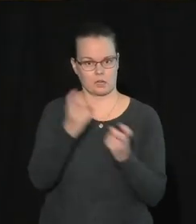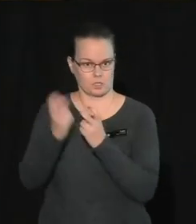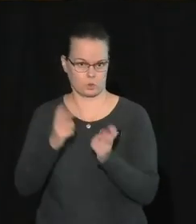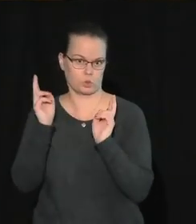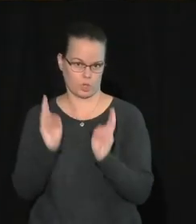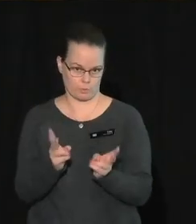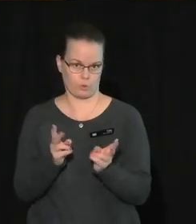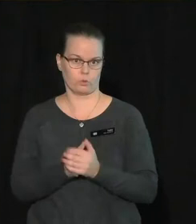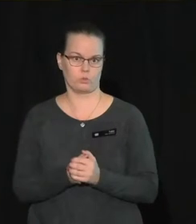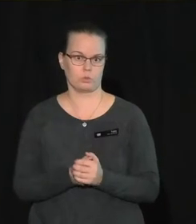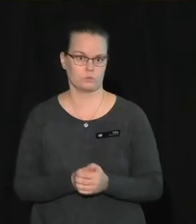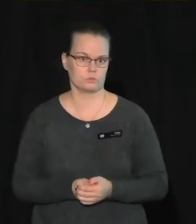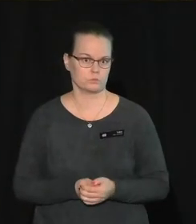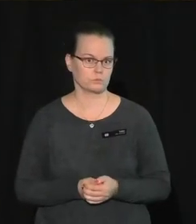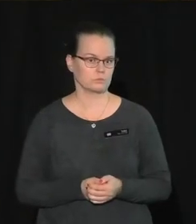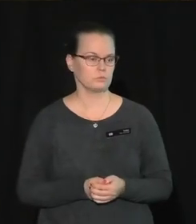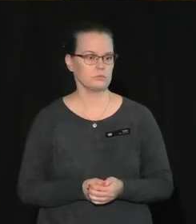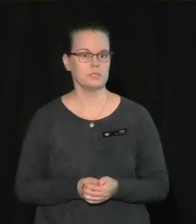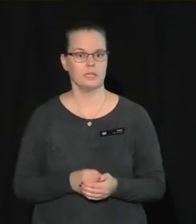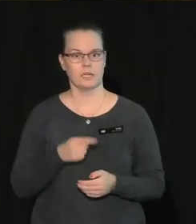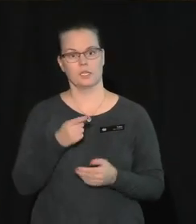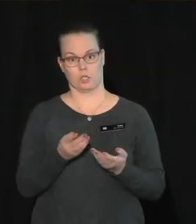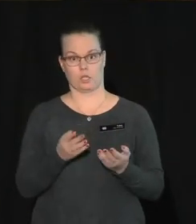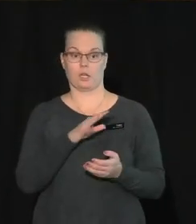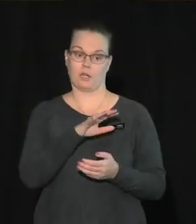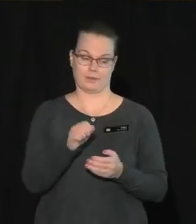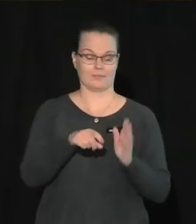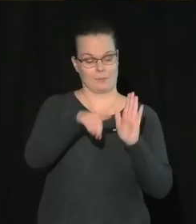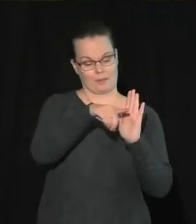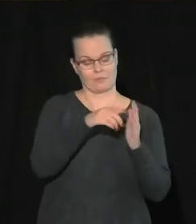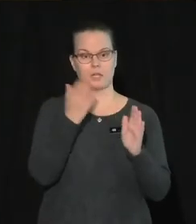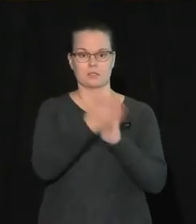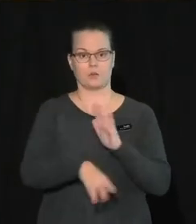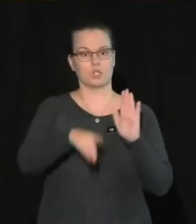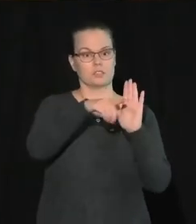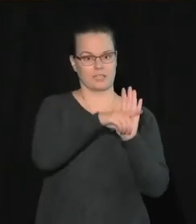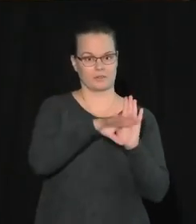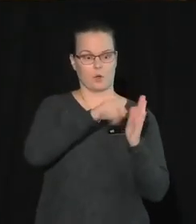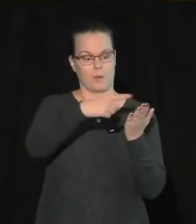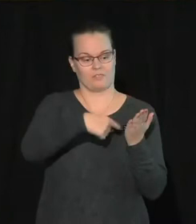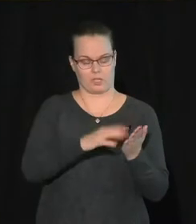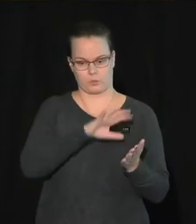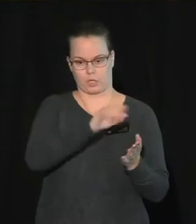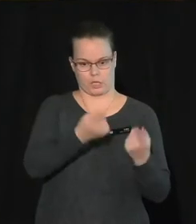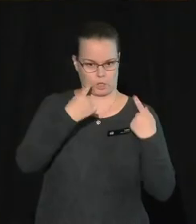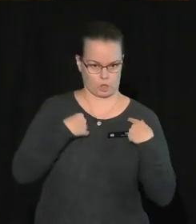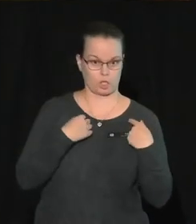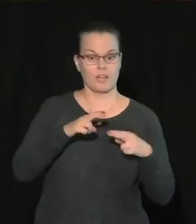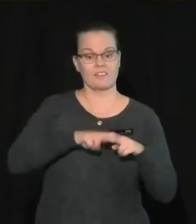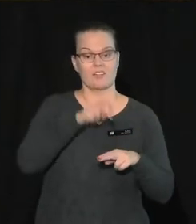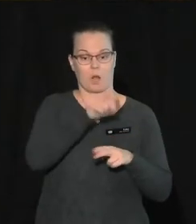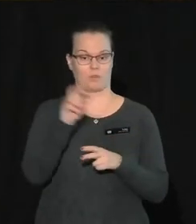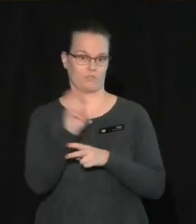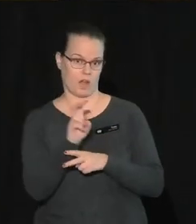service with the accessibility requirements of the directive. We have in the next slide